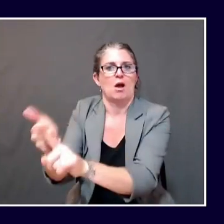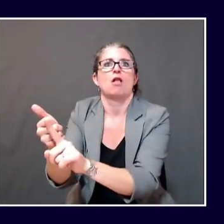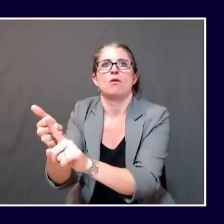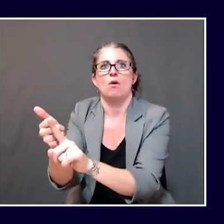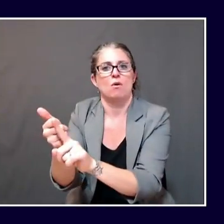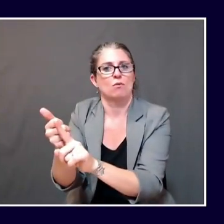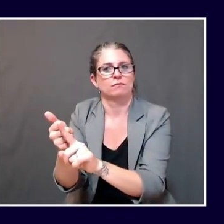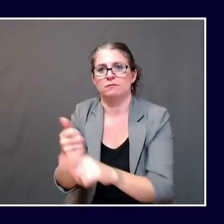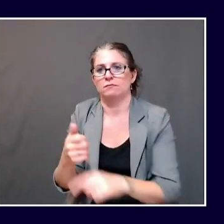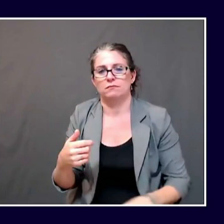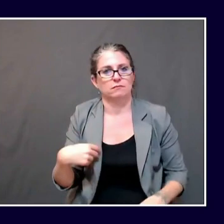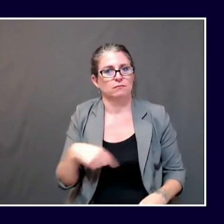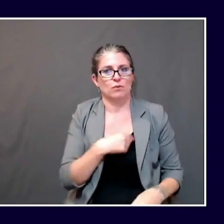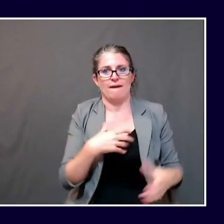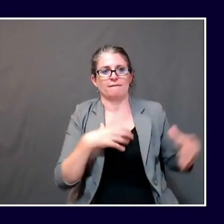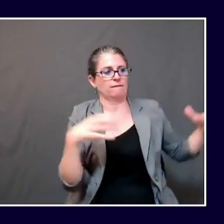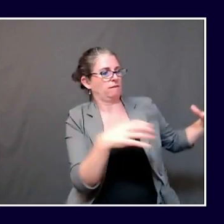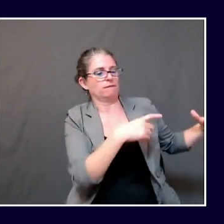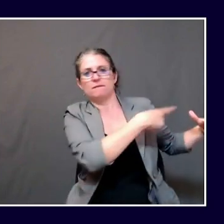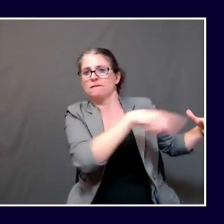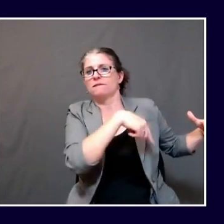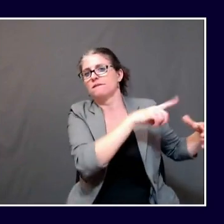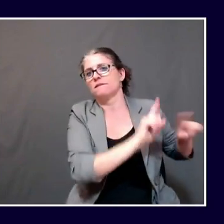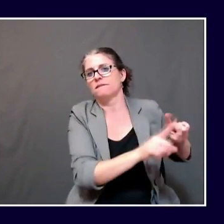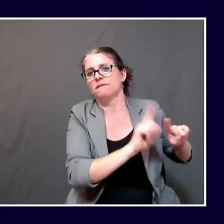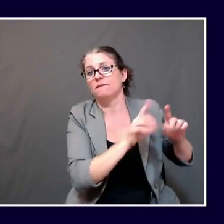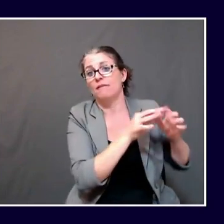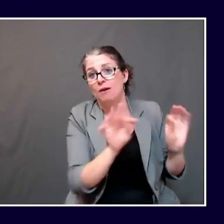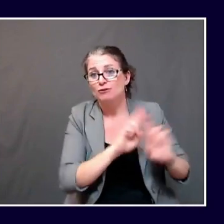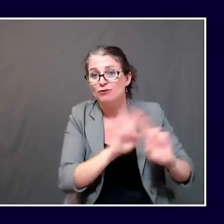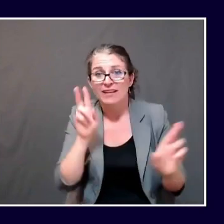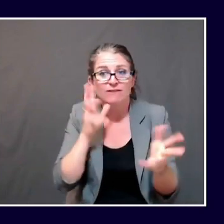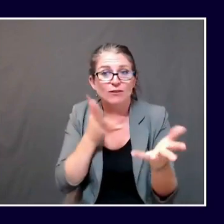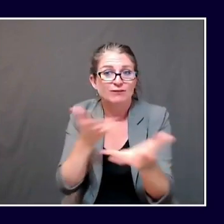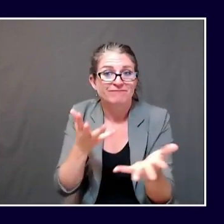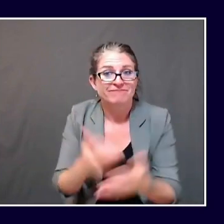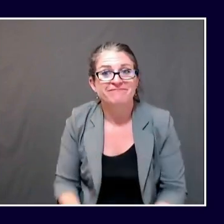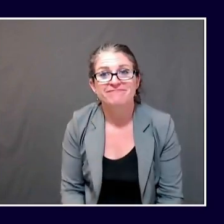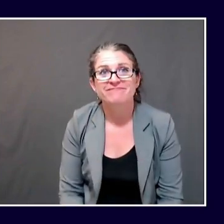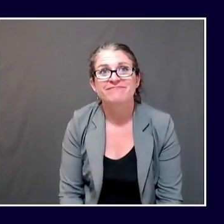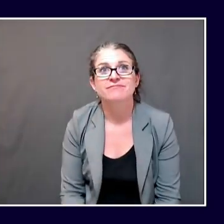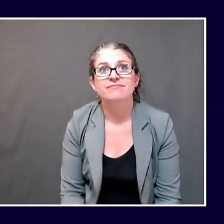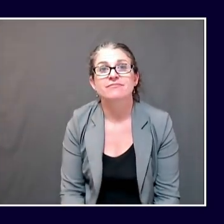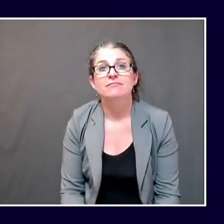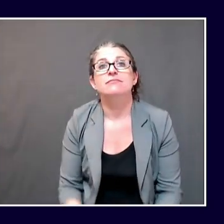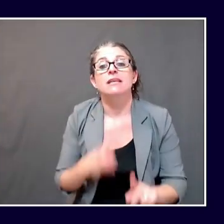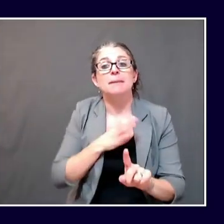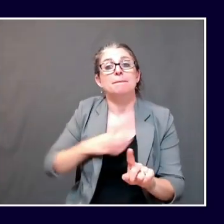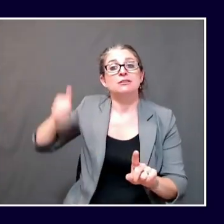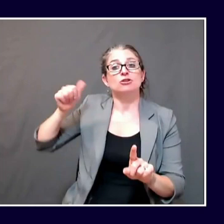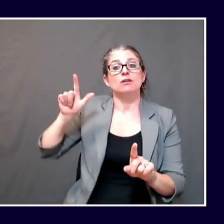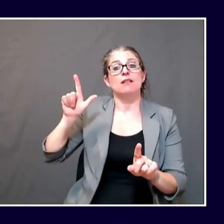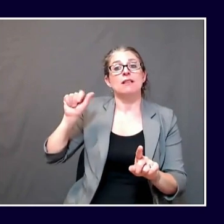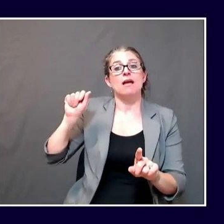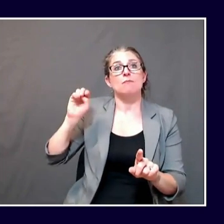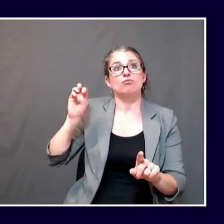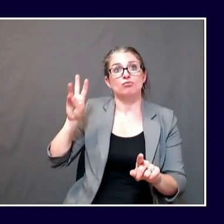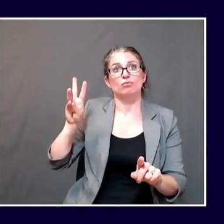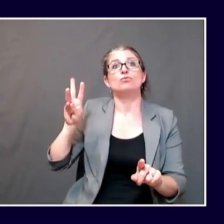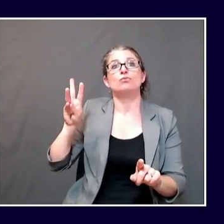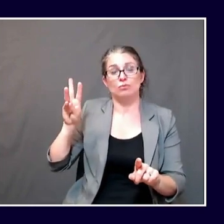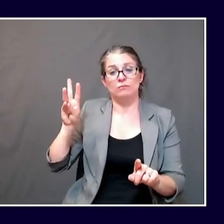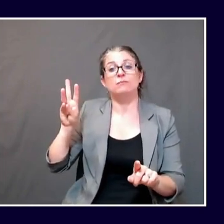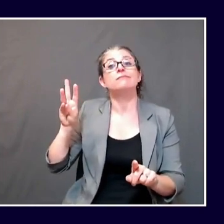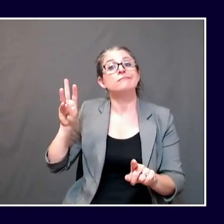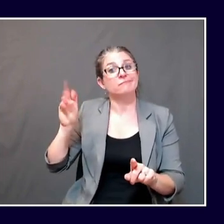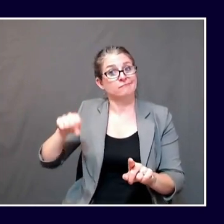that being in isolation and being in quarantine is not easy. It is especially hard if you